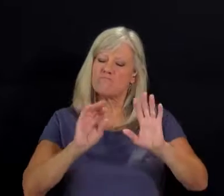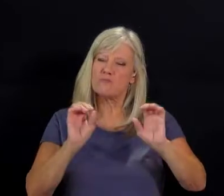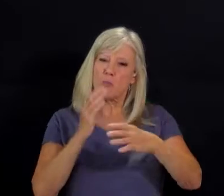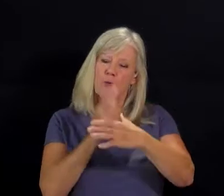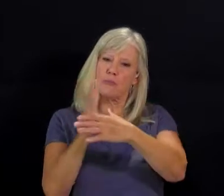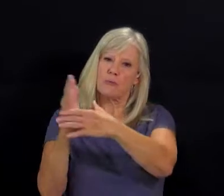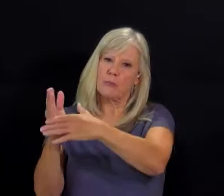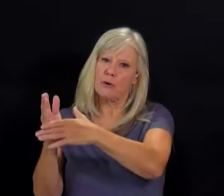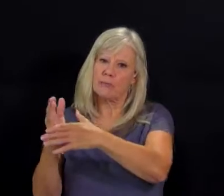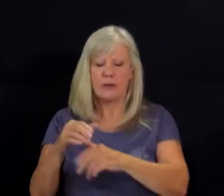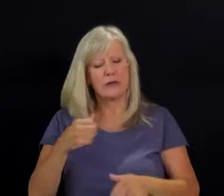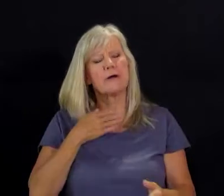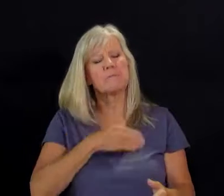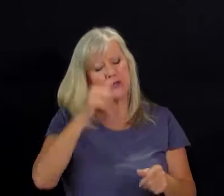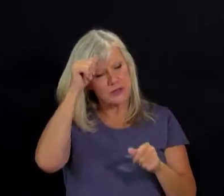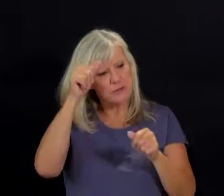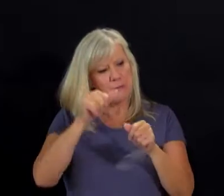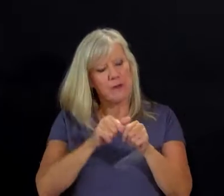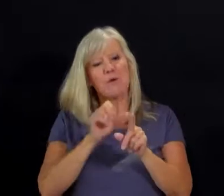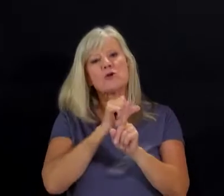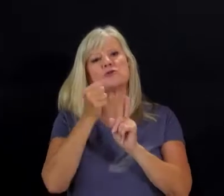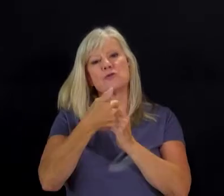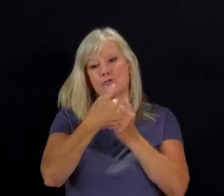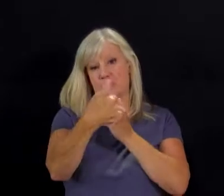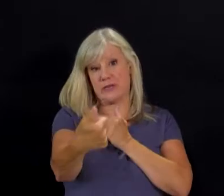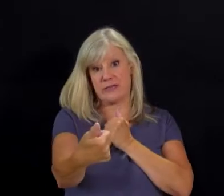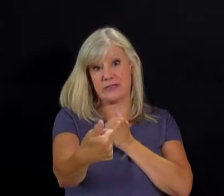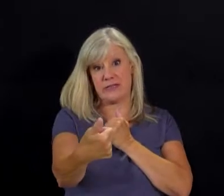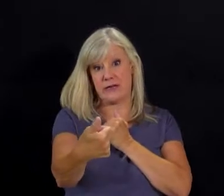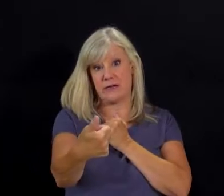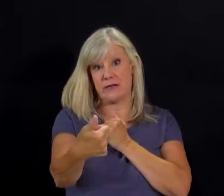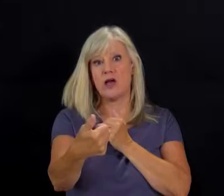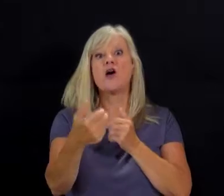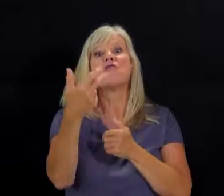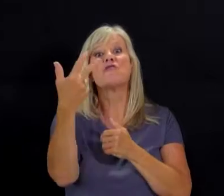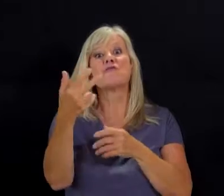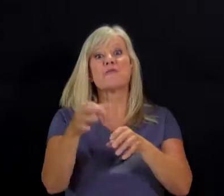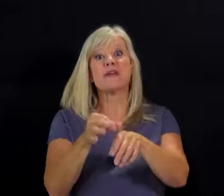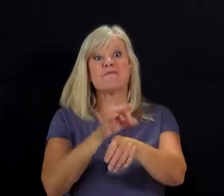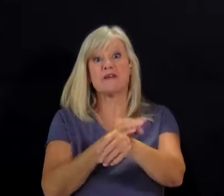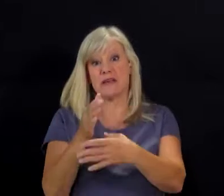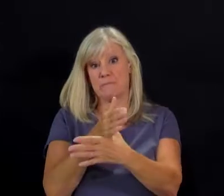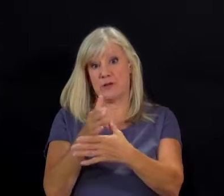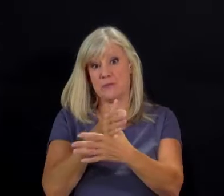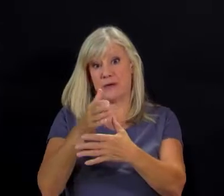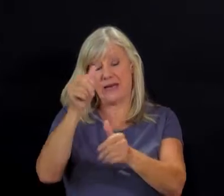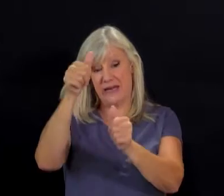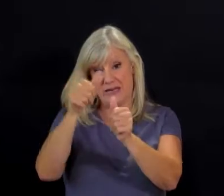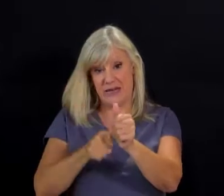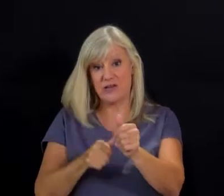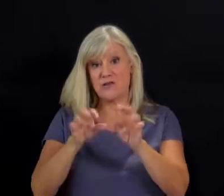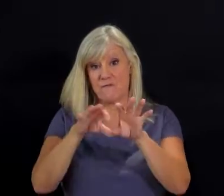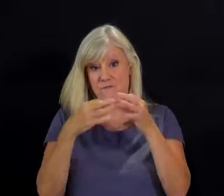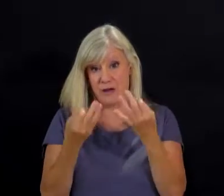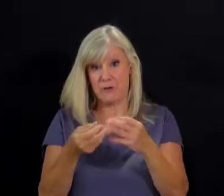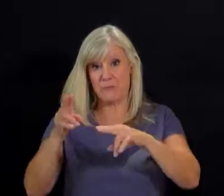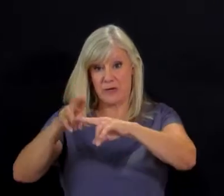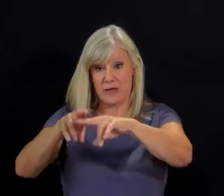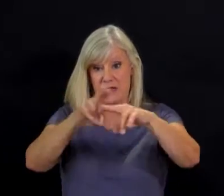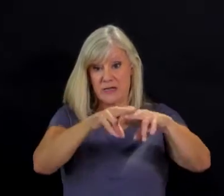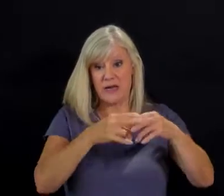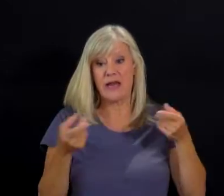social distancing regulations, maintaining at least 3 feet between each family unit while seated in the pews and during Holy